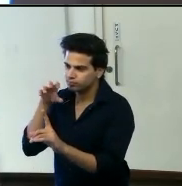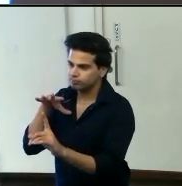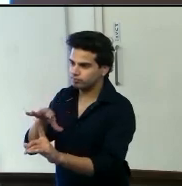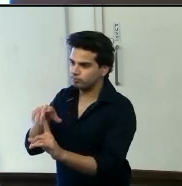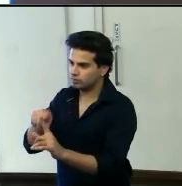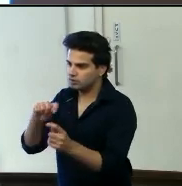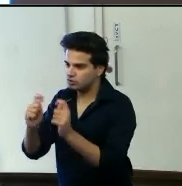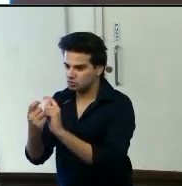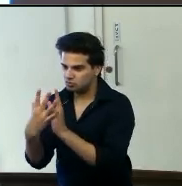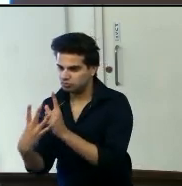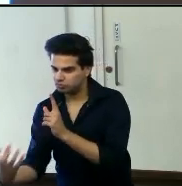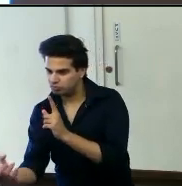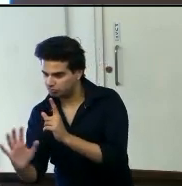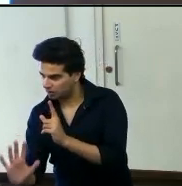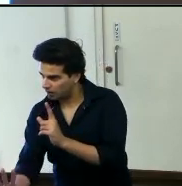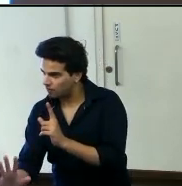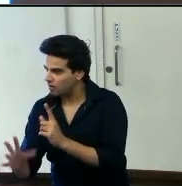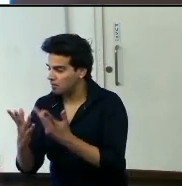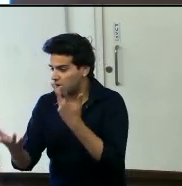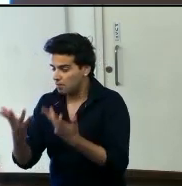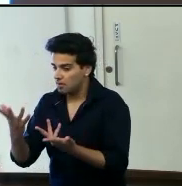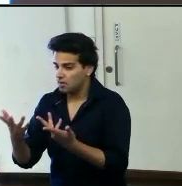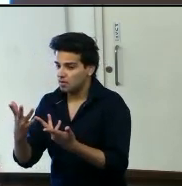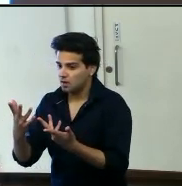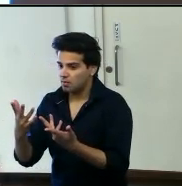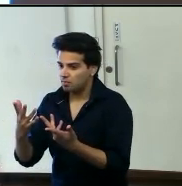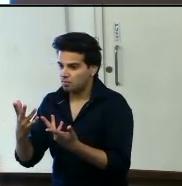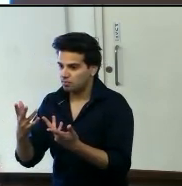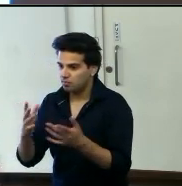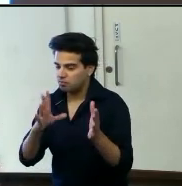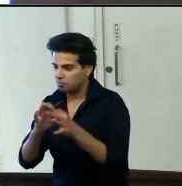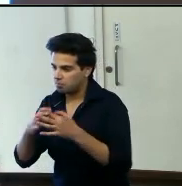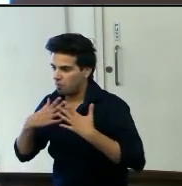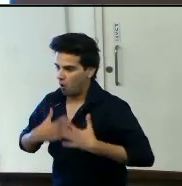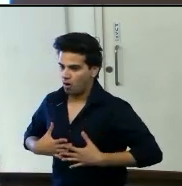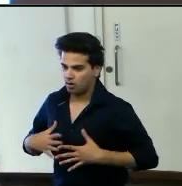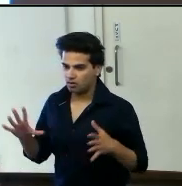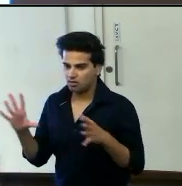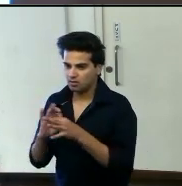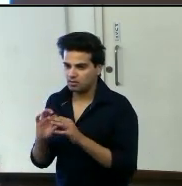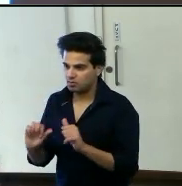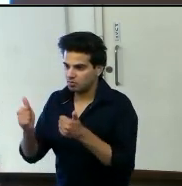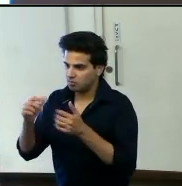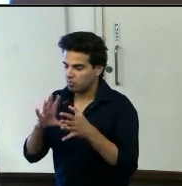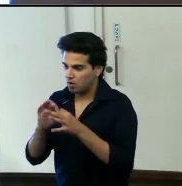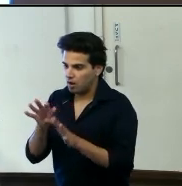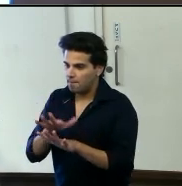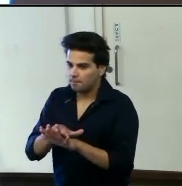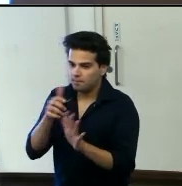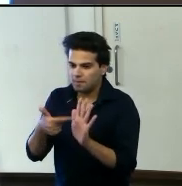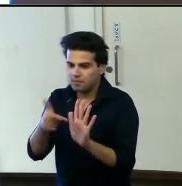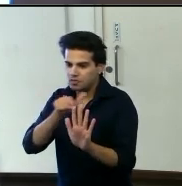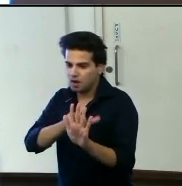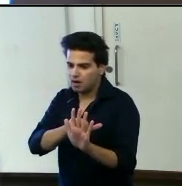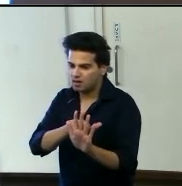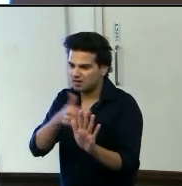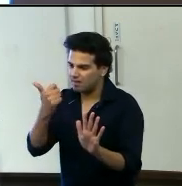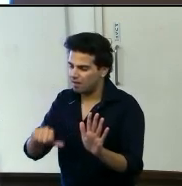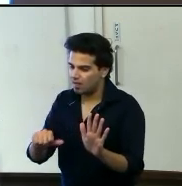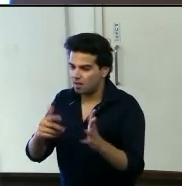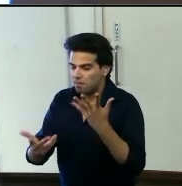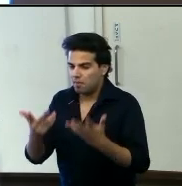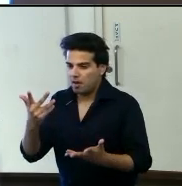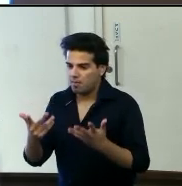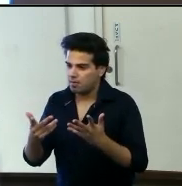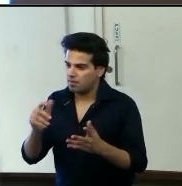that big work? Like then it will become direct reference to body and all that. That abstraction will go away. Or what if I give a task